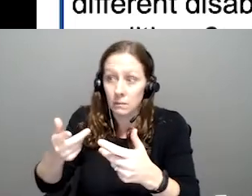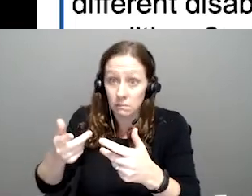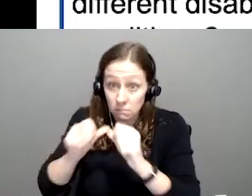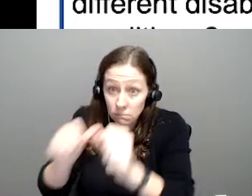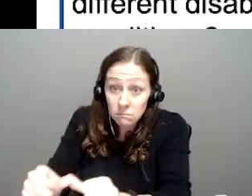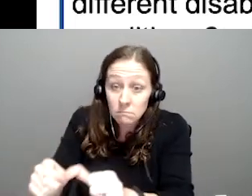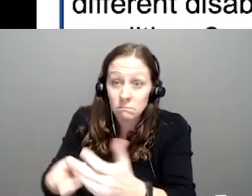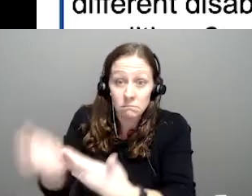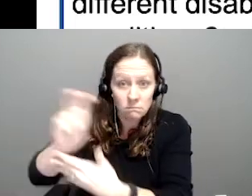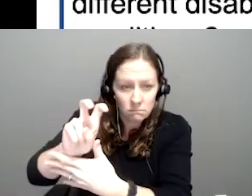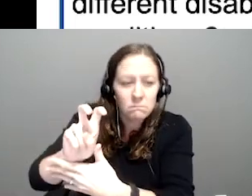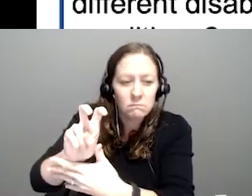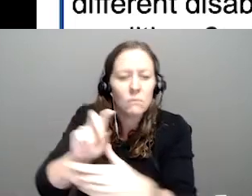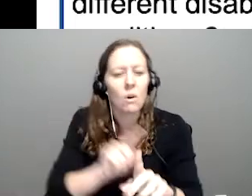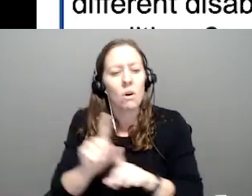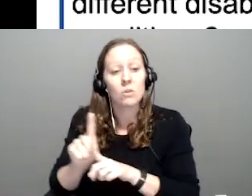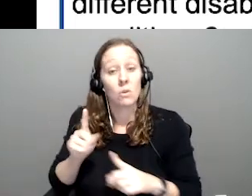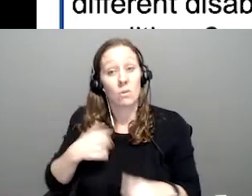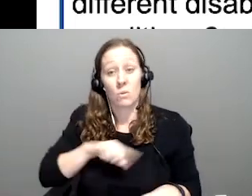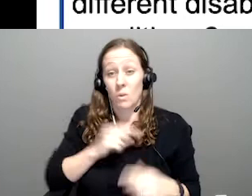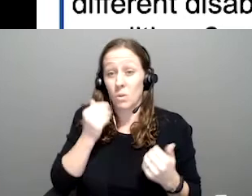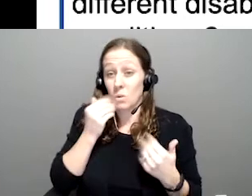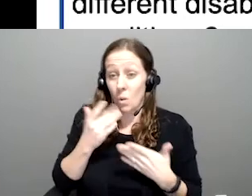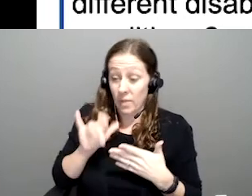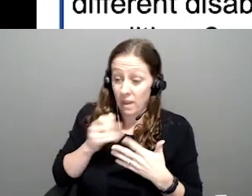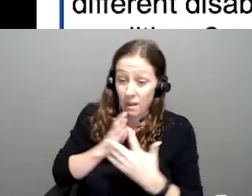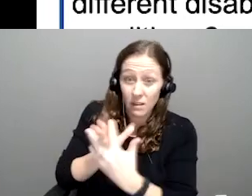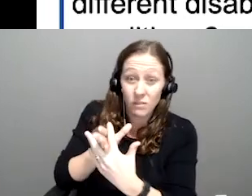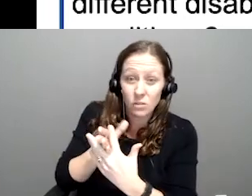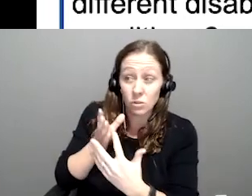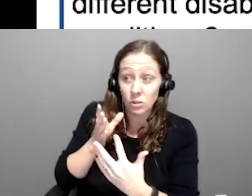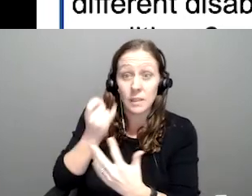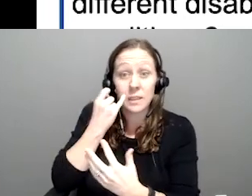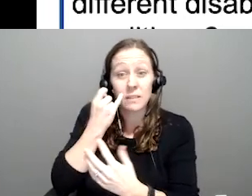the effectiveness of these interventions within a changing work environment. We know that the